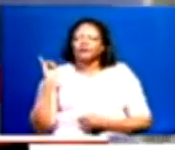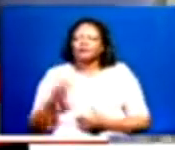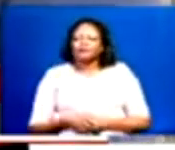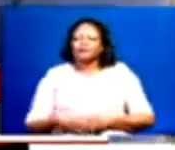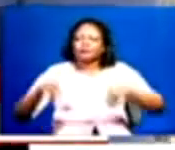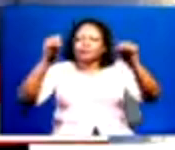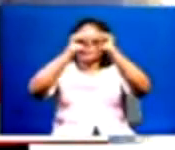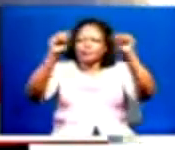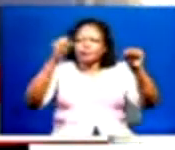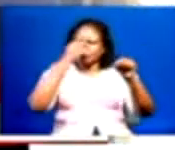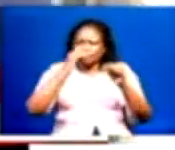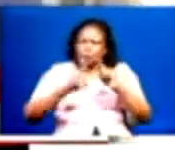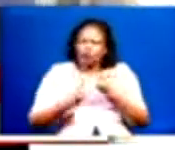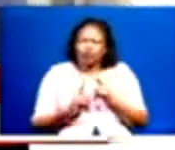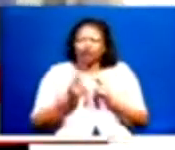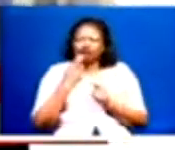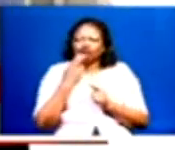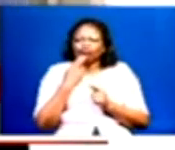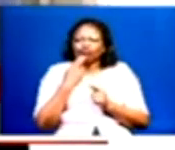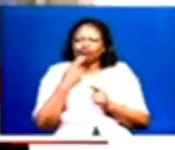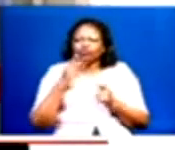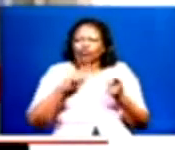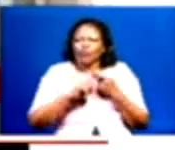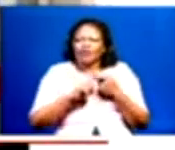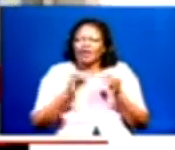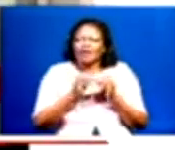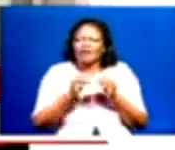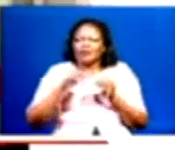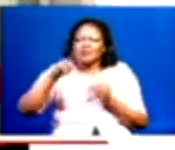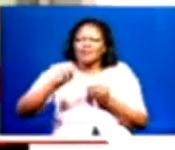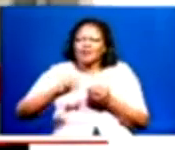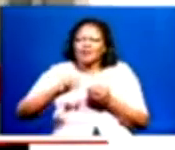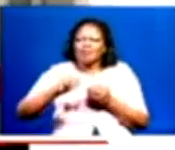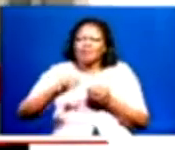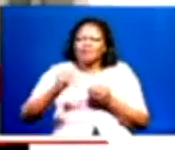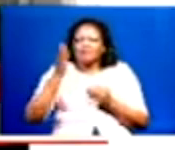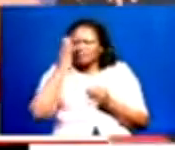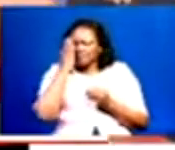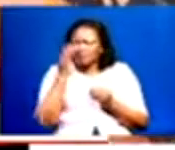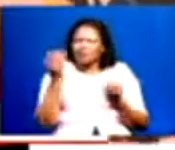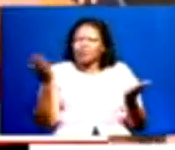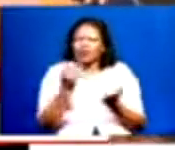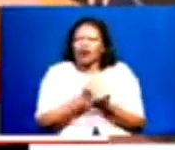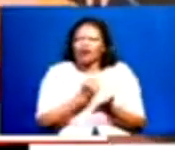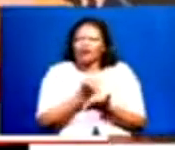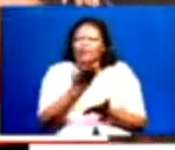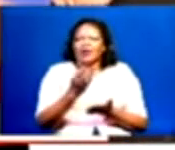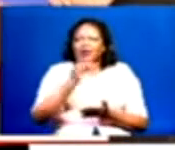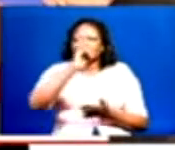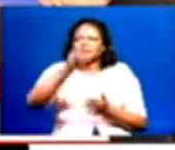Ruto made the remarks on Tuesday when he met the Prime Minister of Israel at his office in